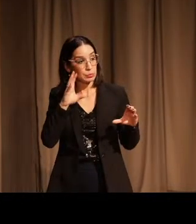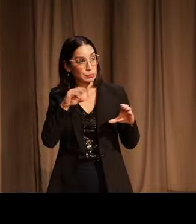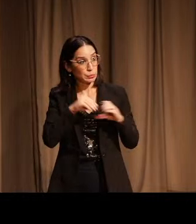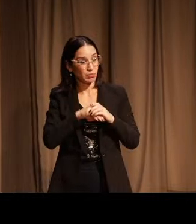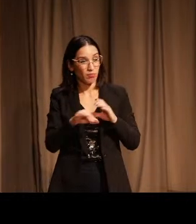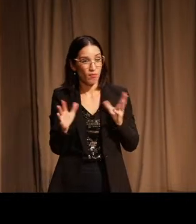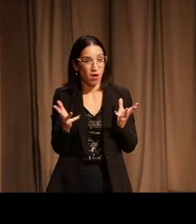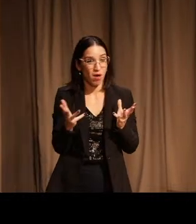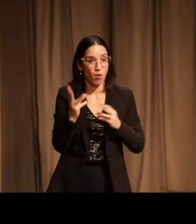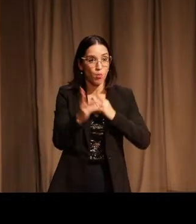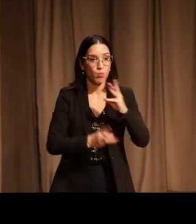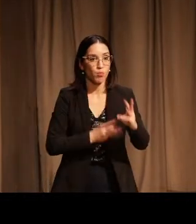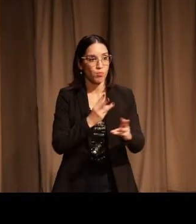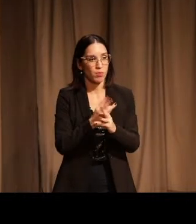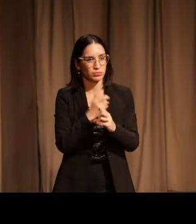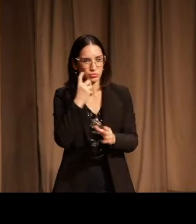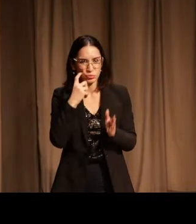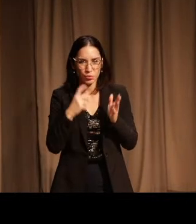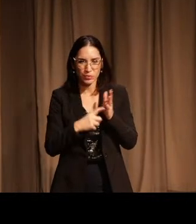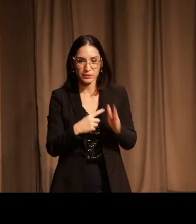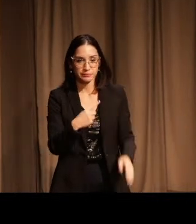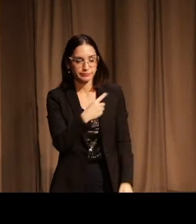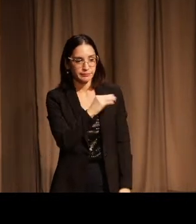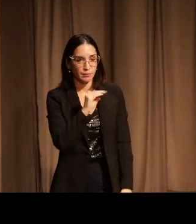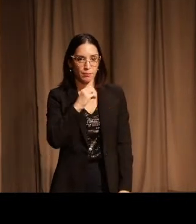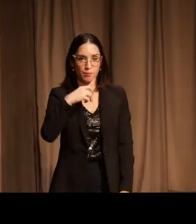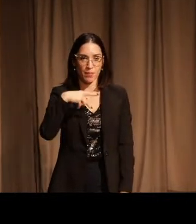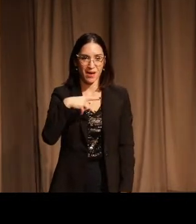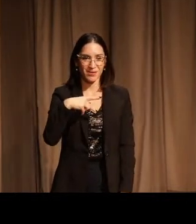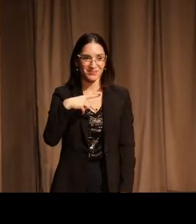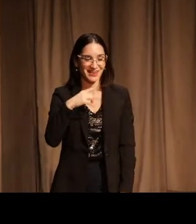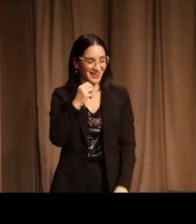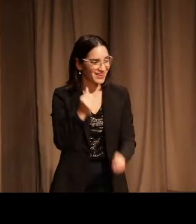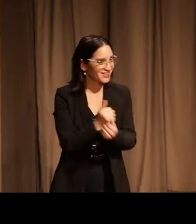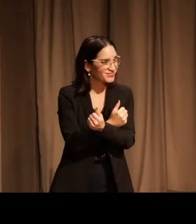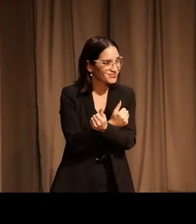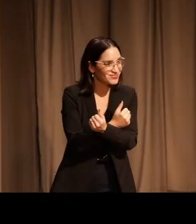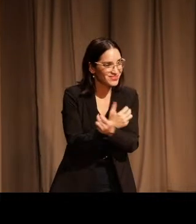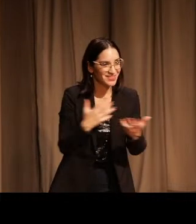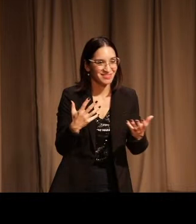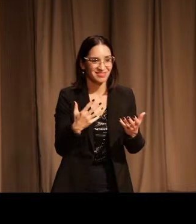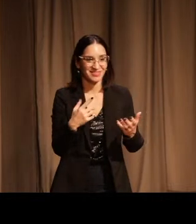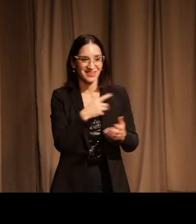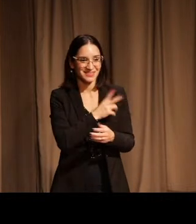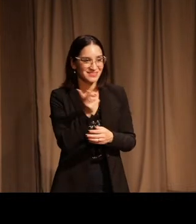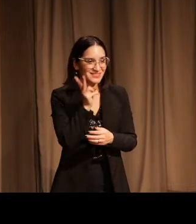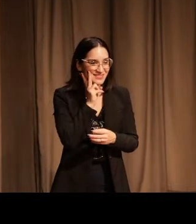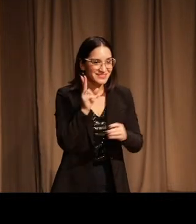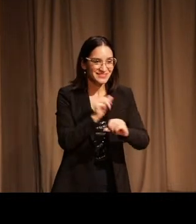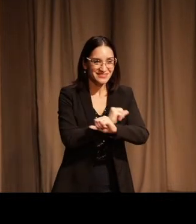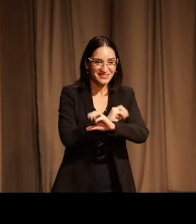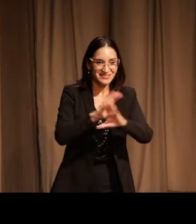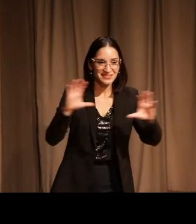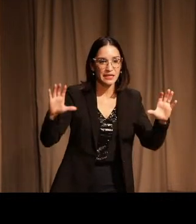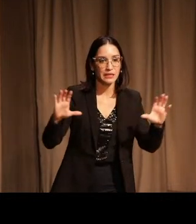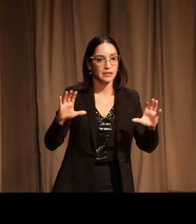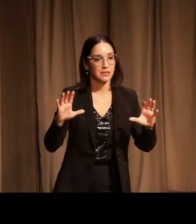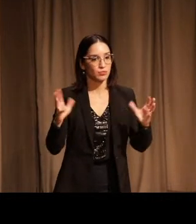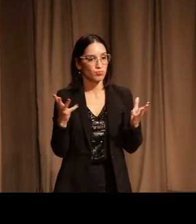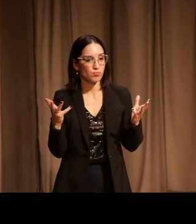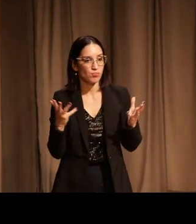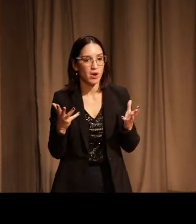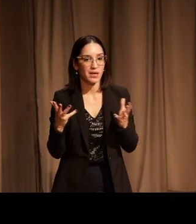map, and what I love about Marcela is like everything she sees and is in contact